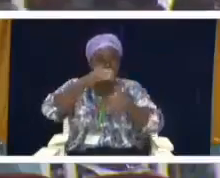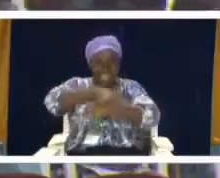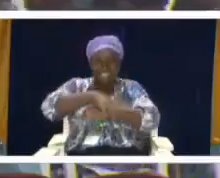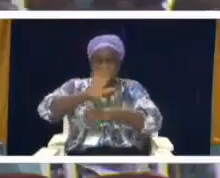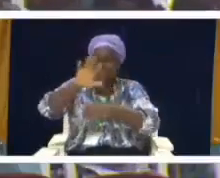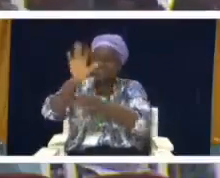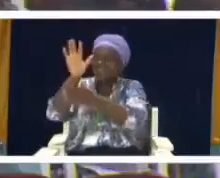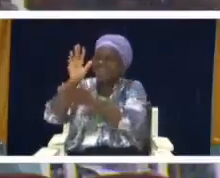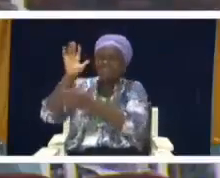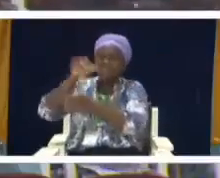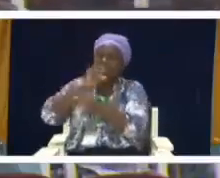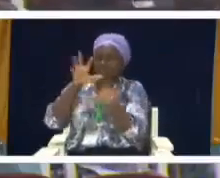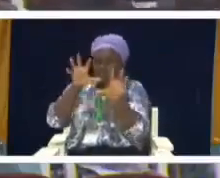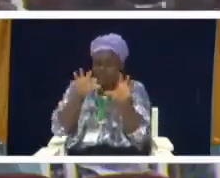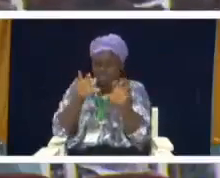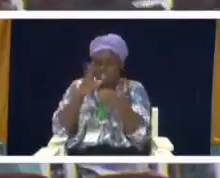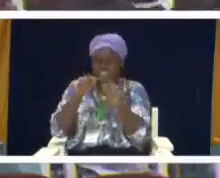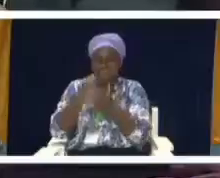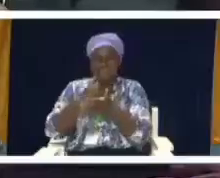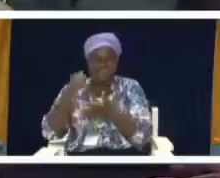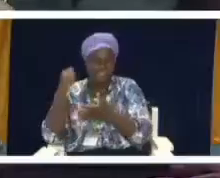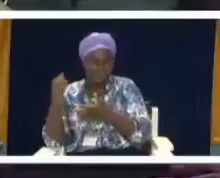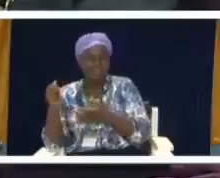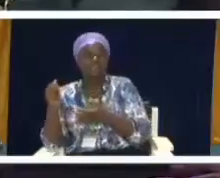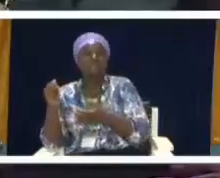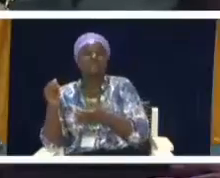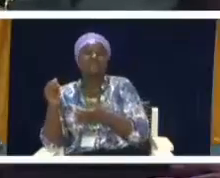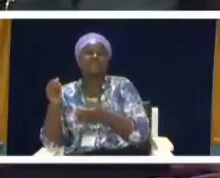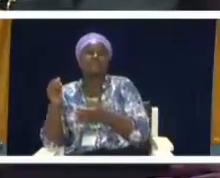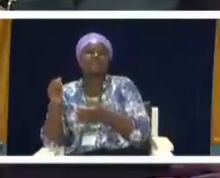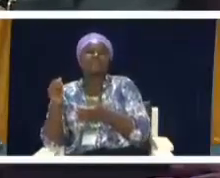never wither in Jesus' name.